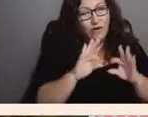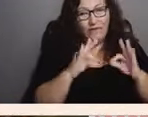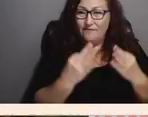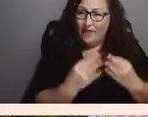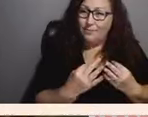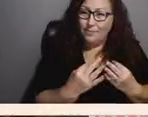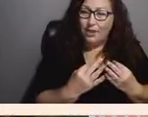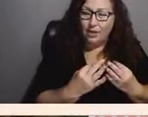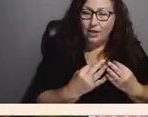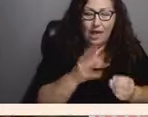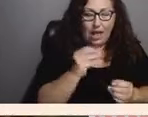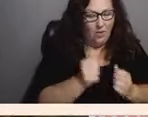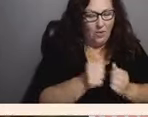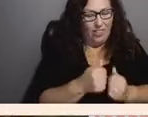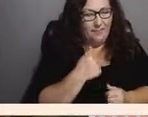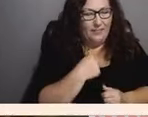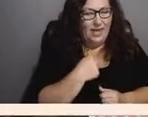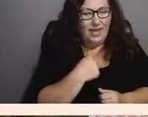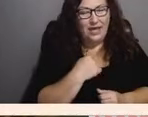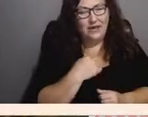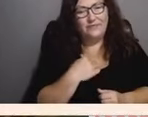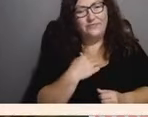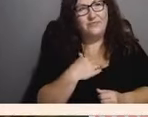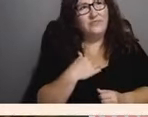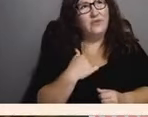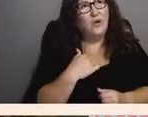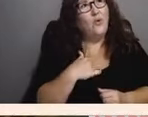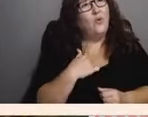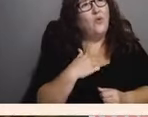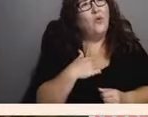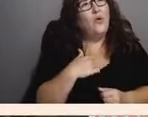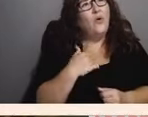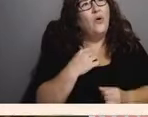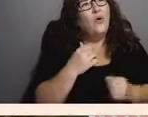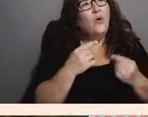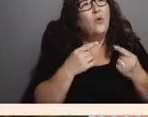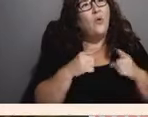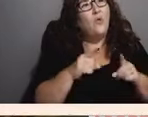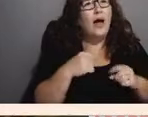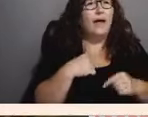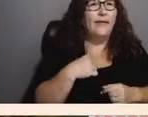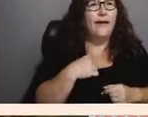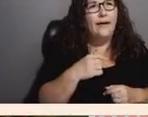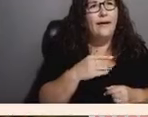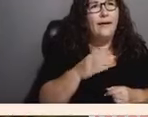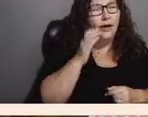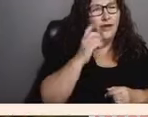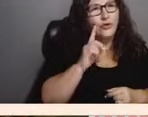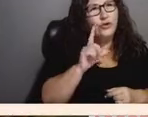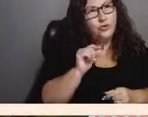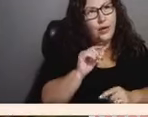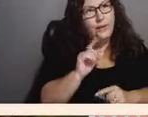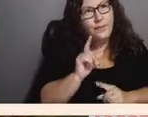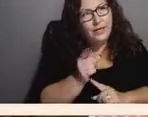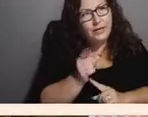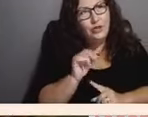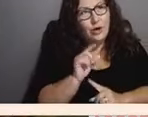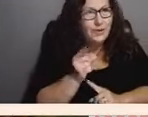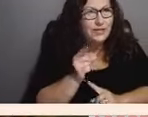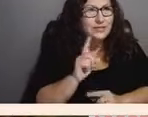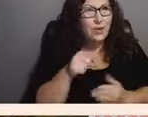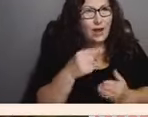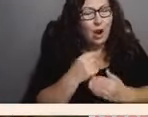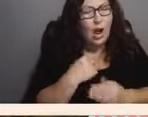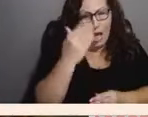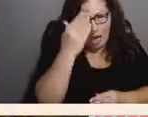with me is that, why am I here for 20 minutes and 30 minutes and an hour? I know everybody that comes and goes out